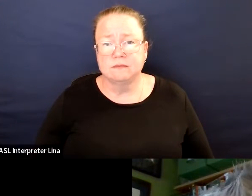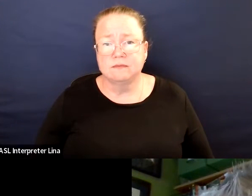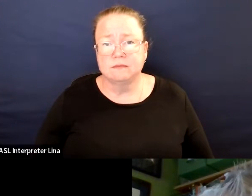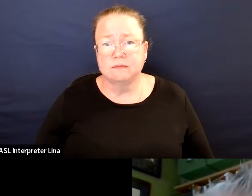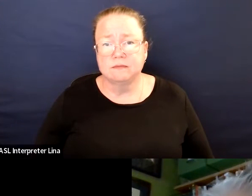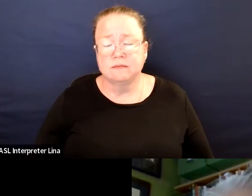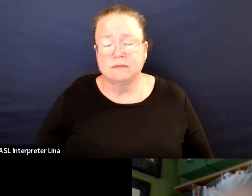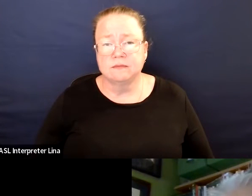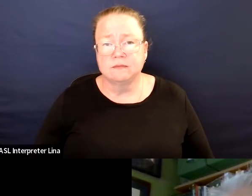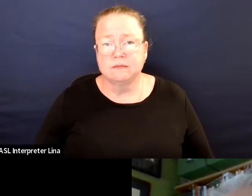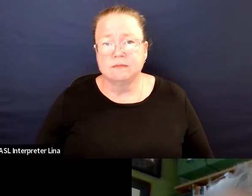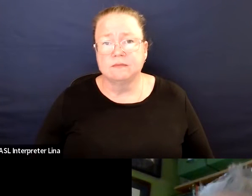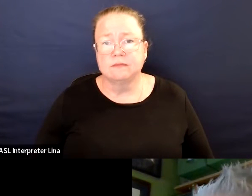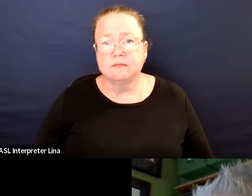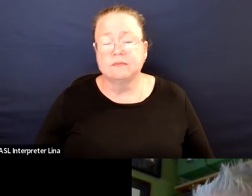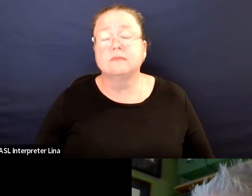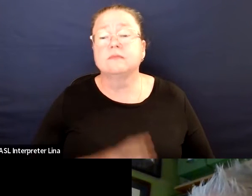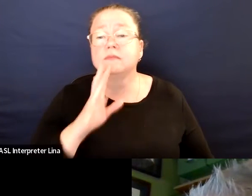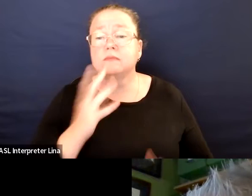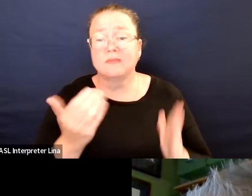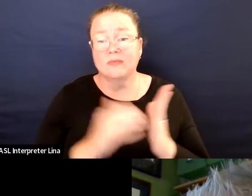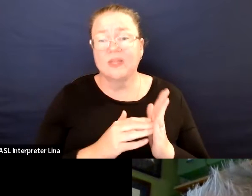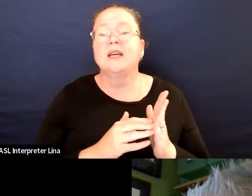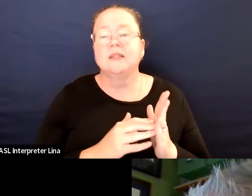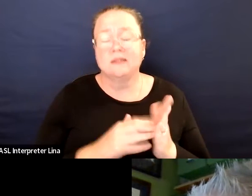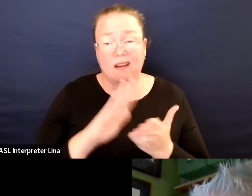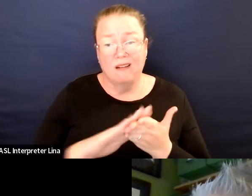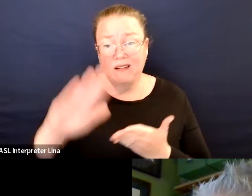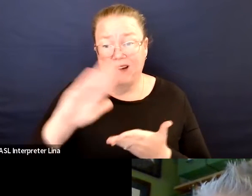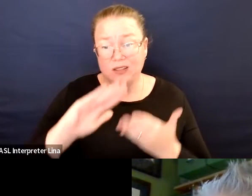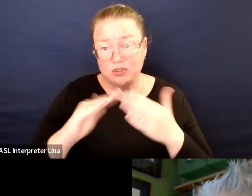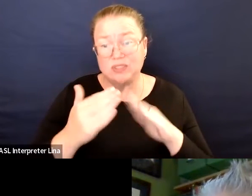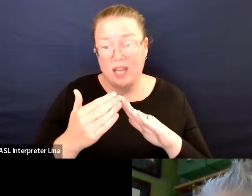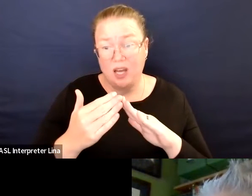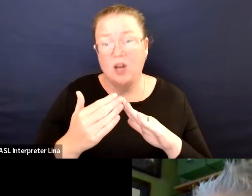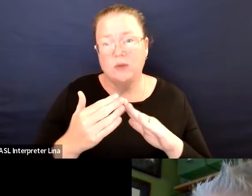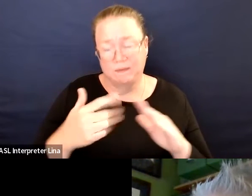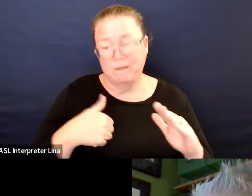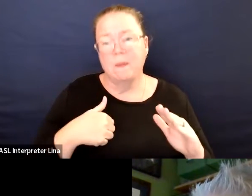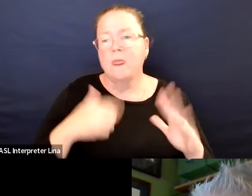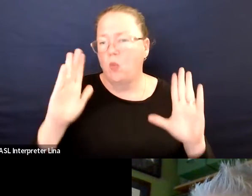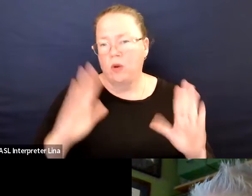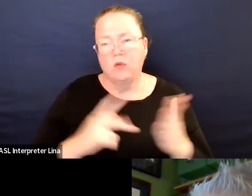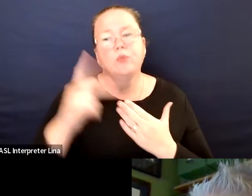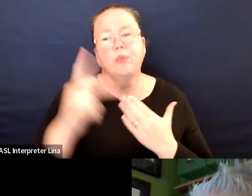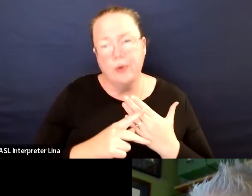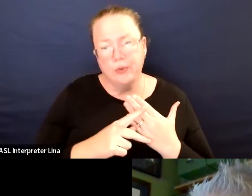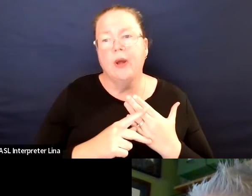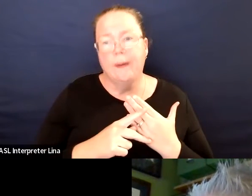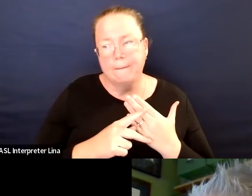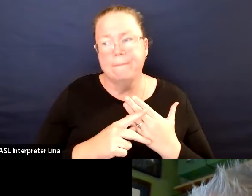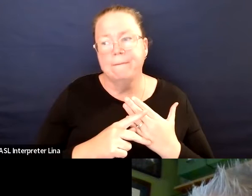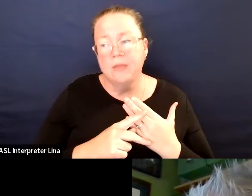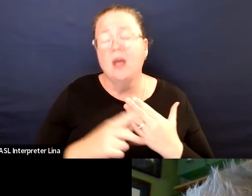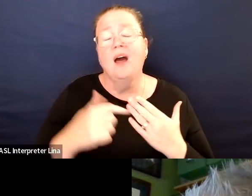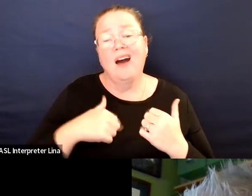You know, speaking once again, being in a college town, and we have a wonderful program that, you know,